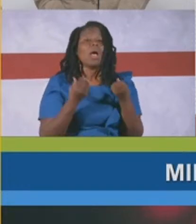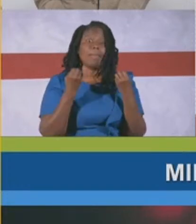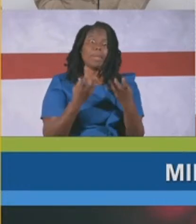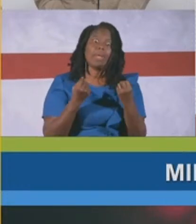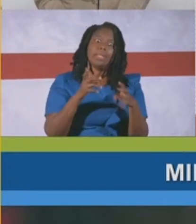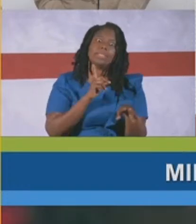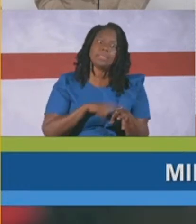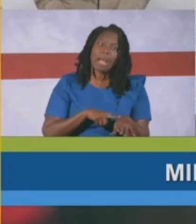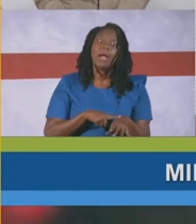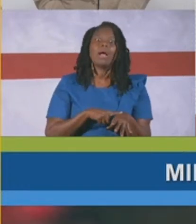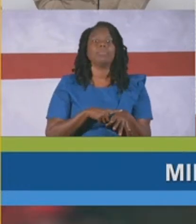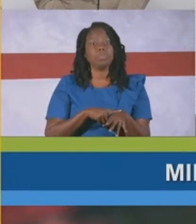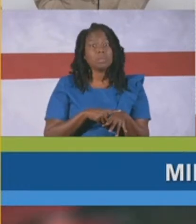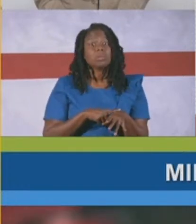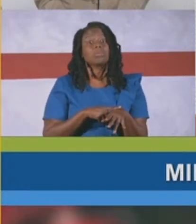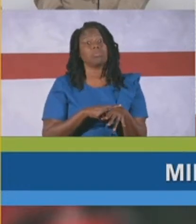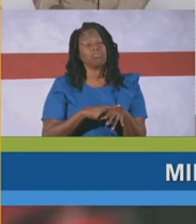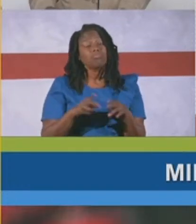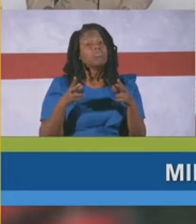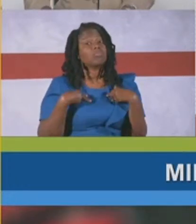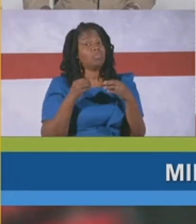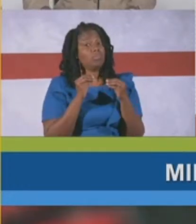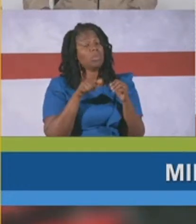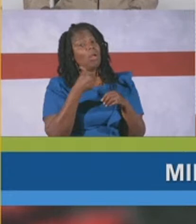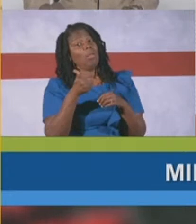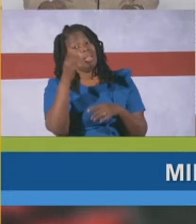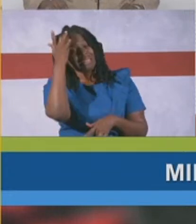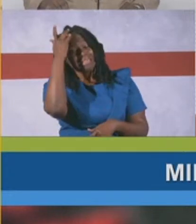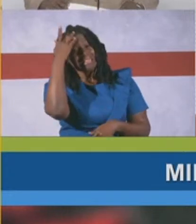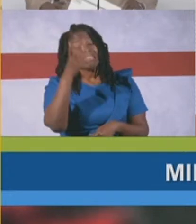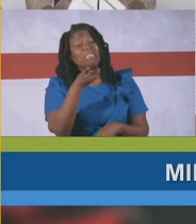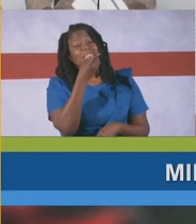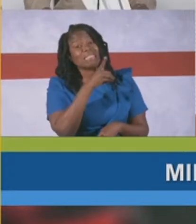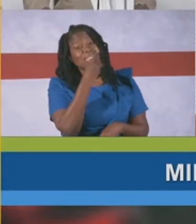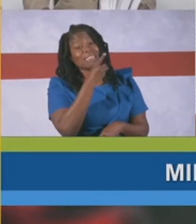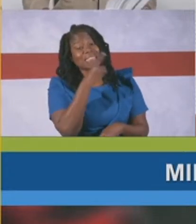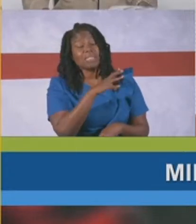TB, with diabetes and HIV.